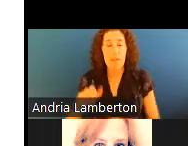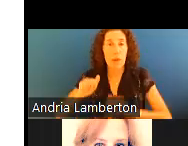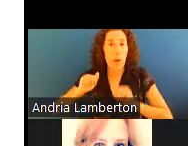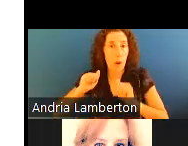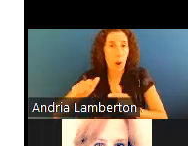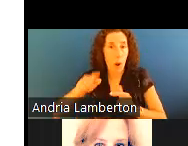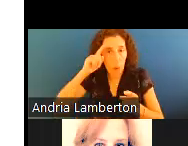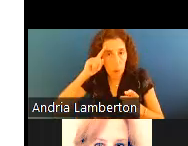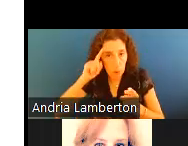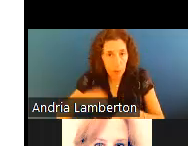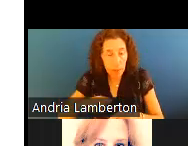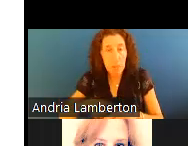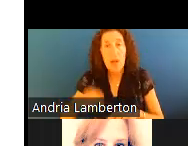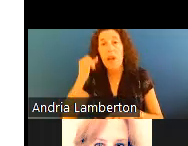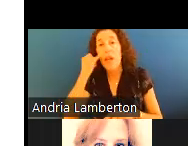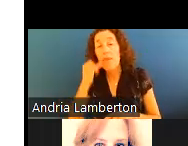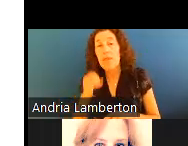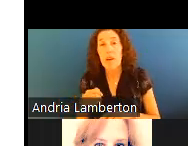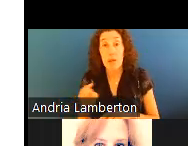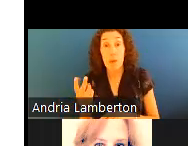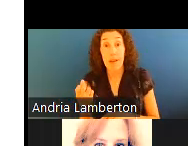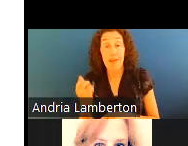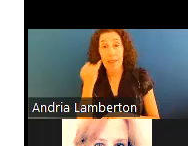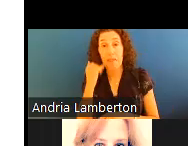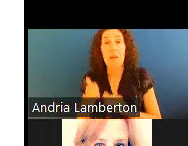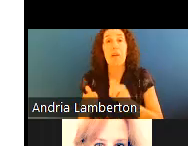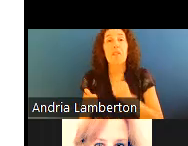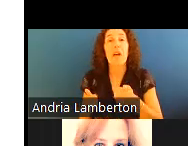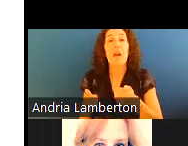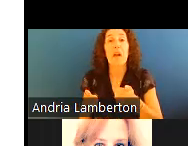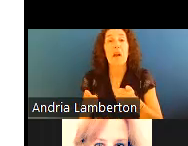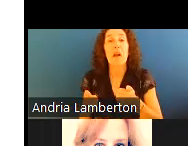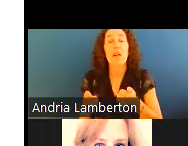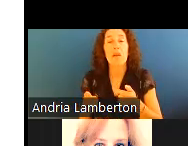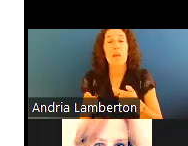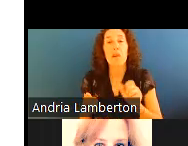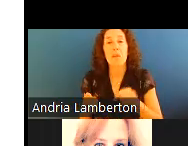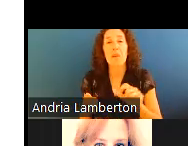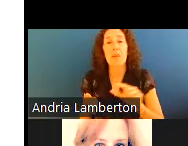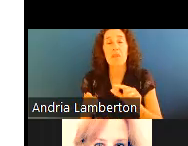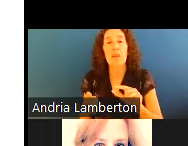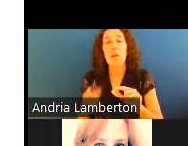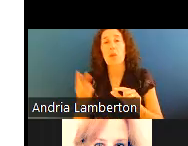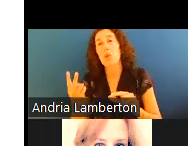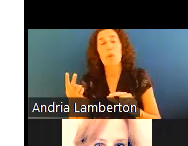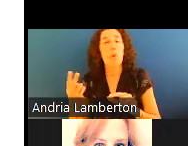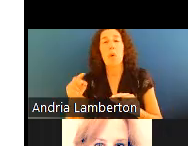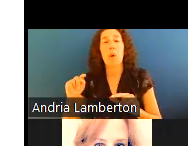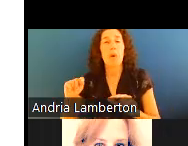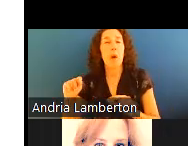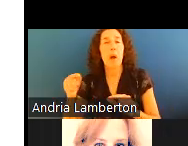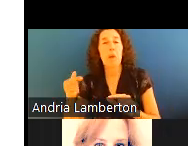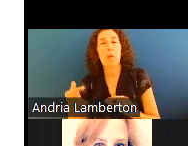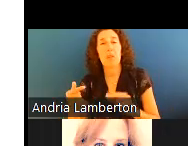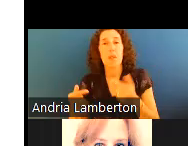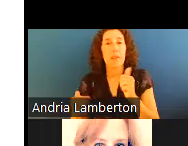if they still cannot, that is a mistrial. And the state has the opportunity to either try the defendant